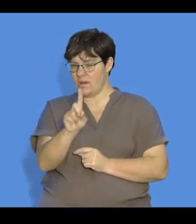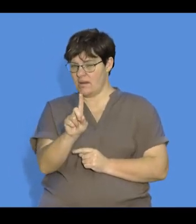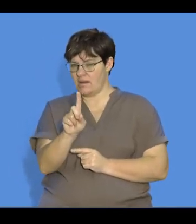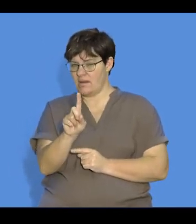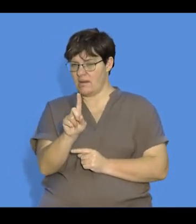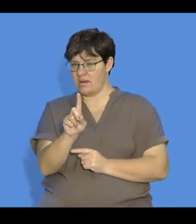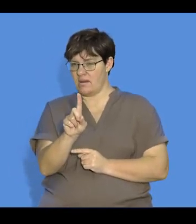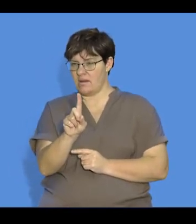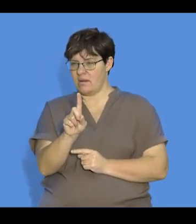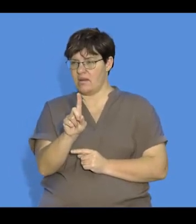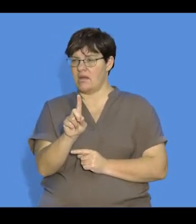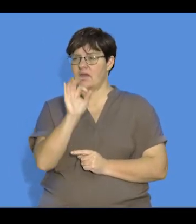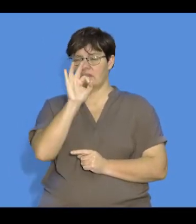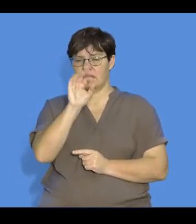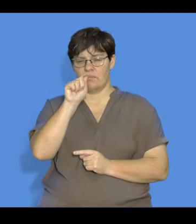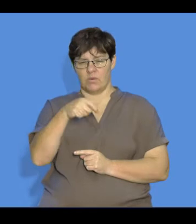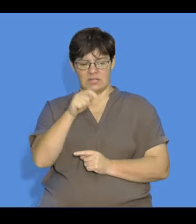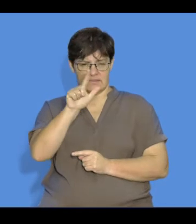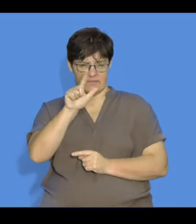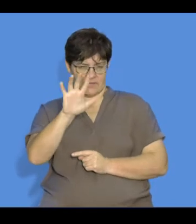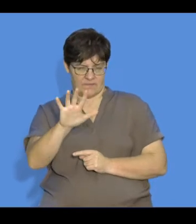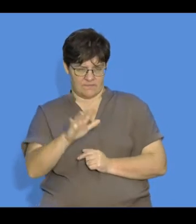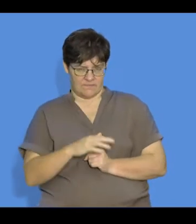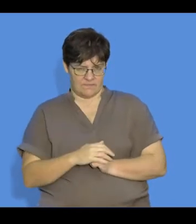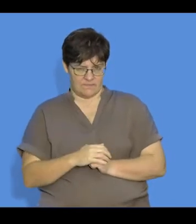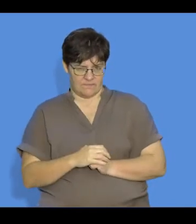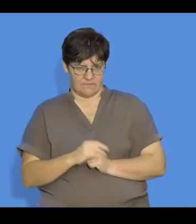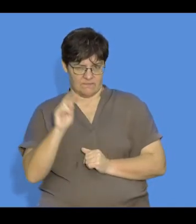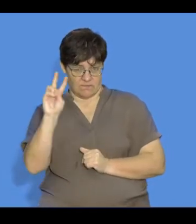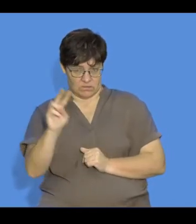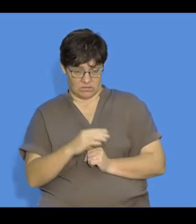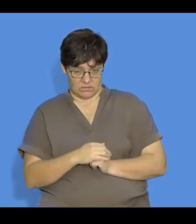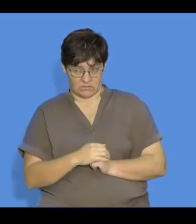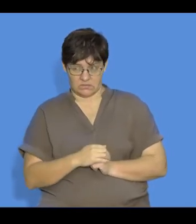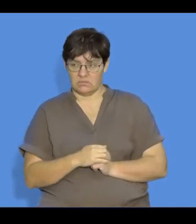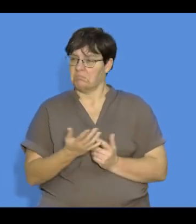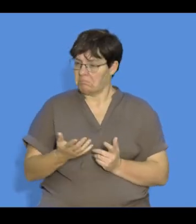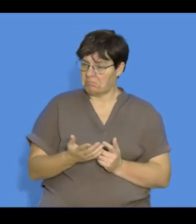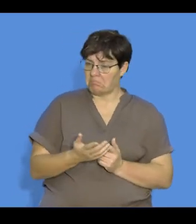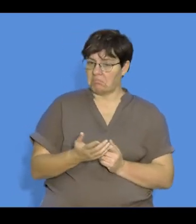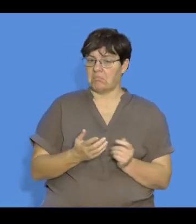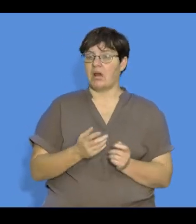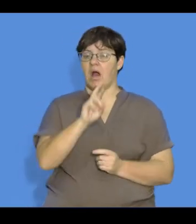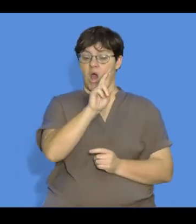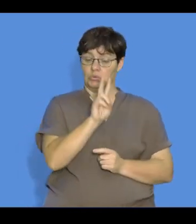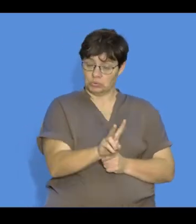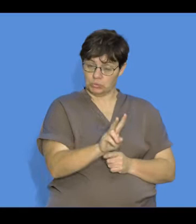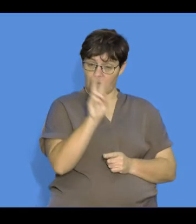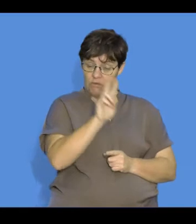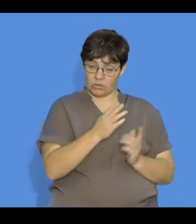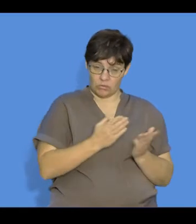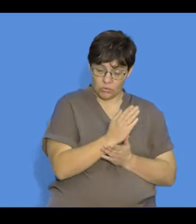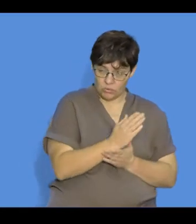R1 is equals to 3.75 volts, right? While voltage through